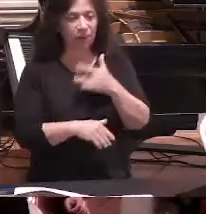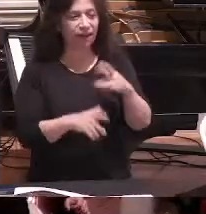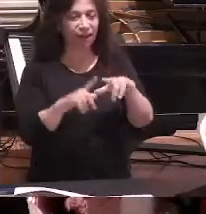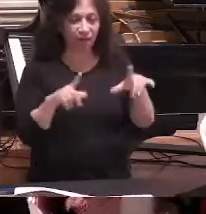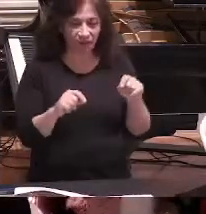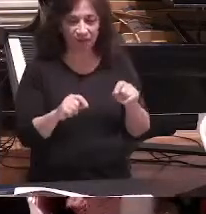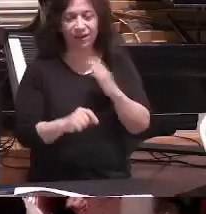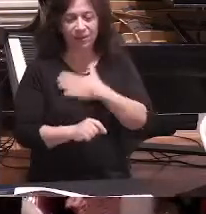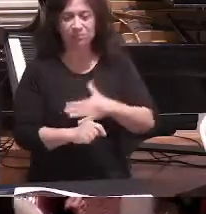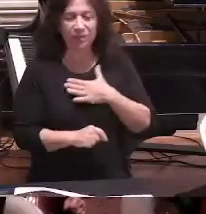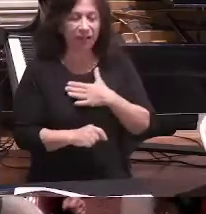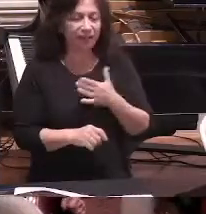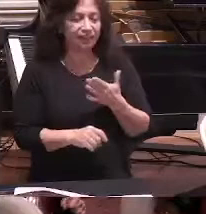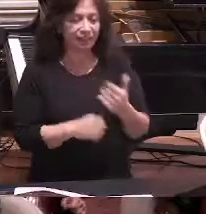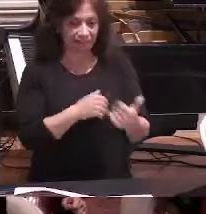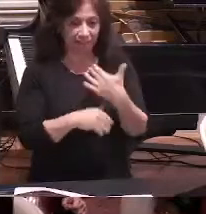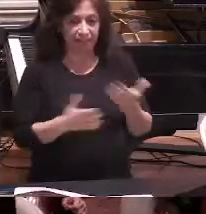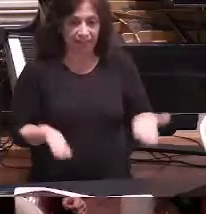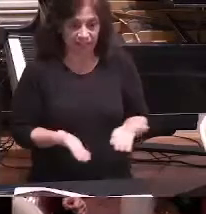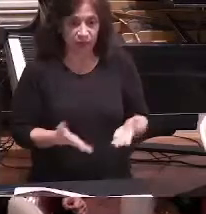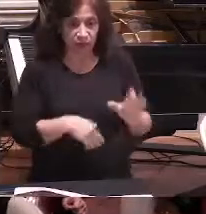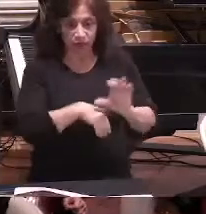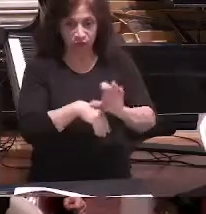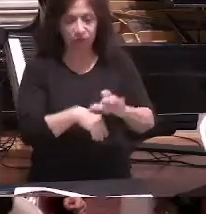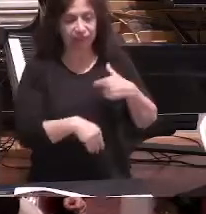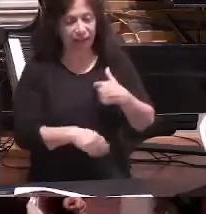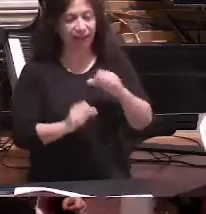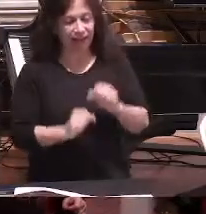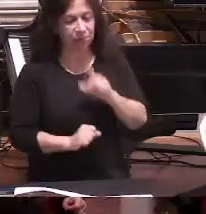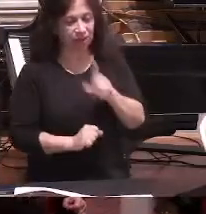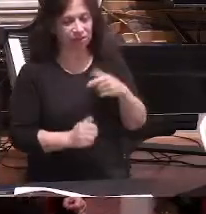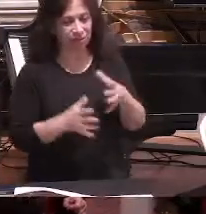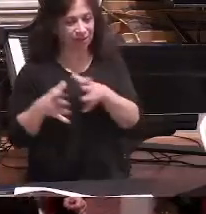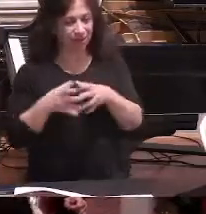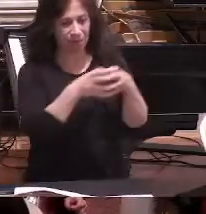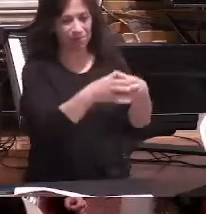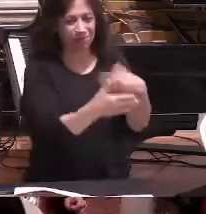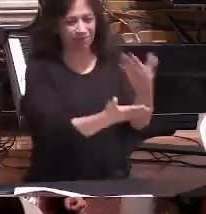card, please feel free to send it to the church and I can make sure that it gets to her.